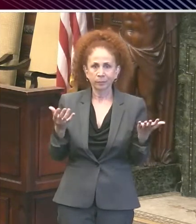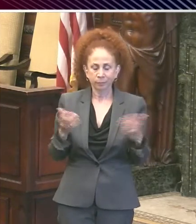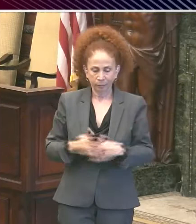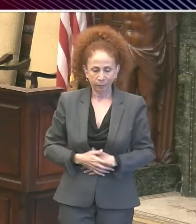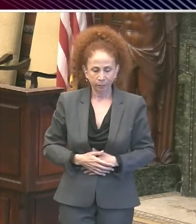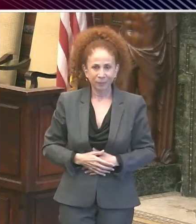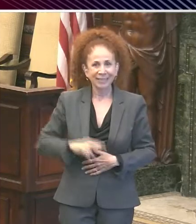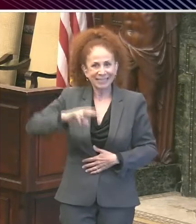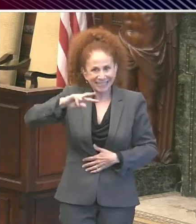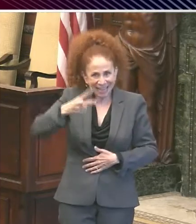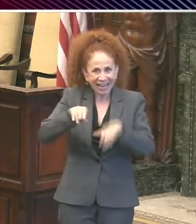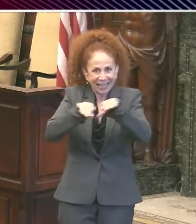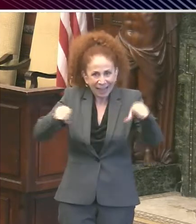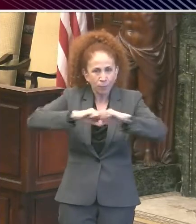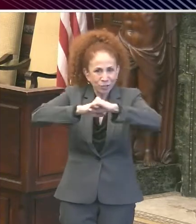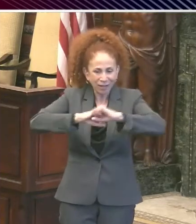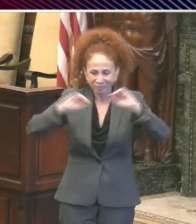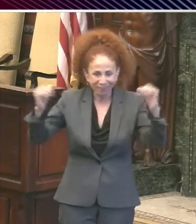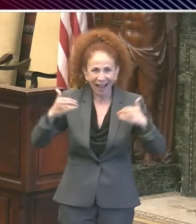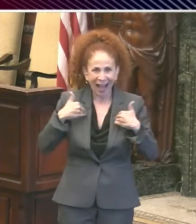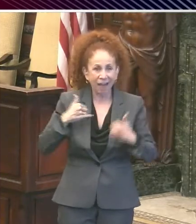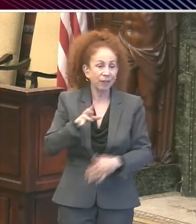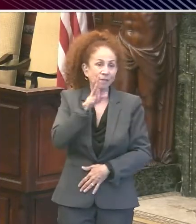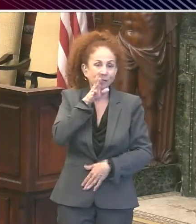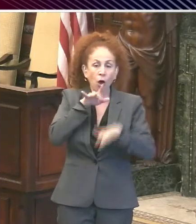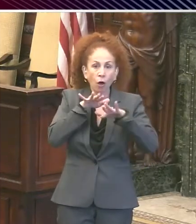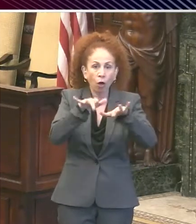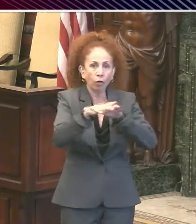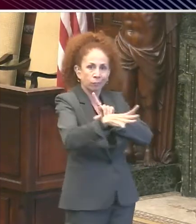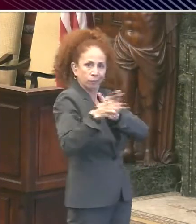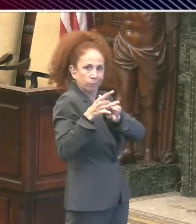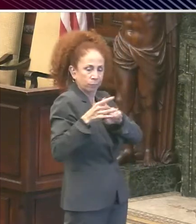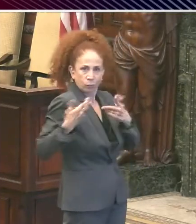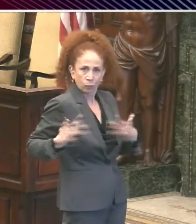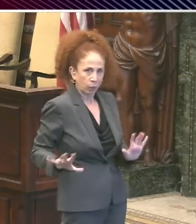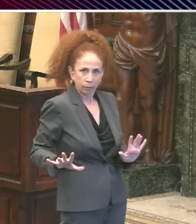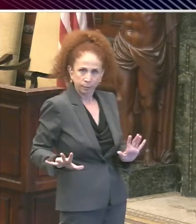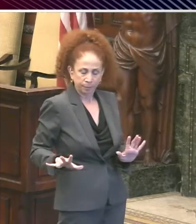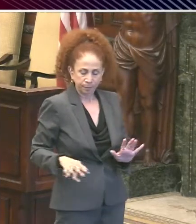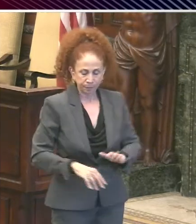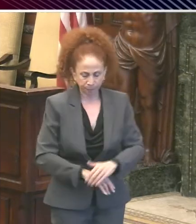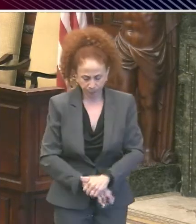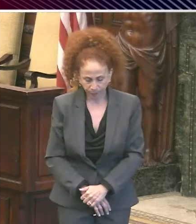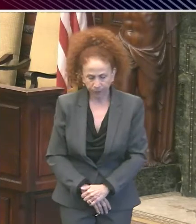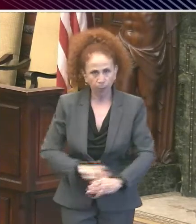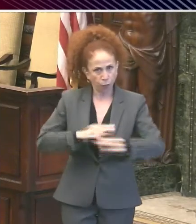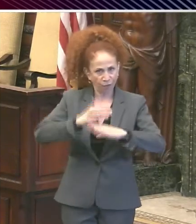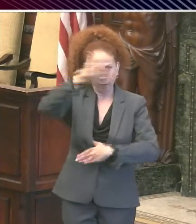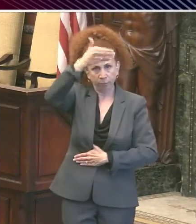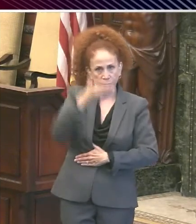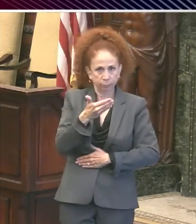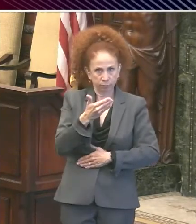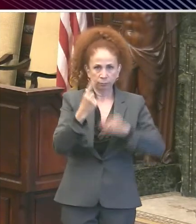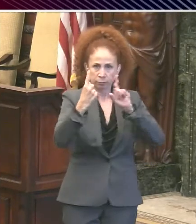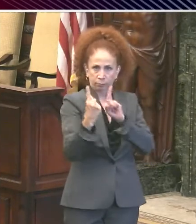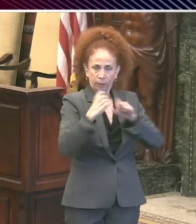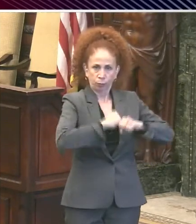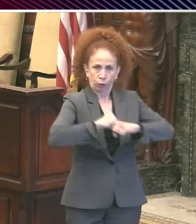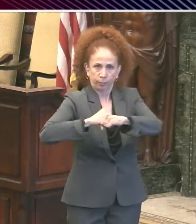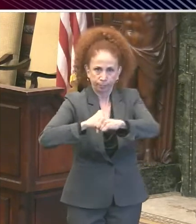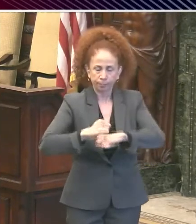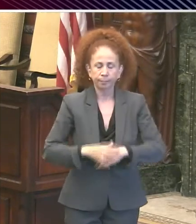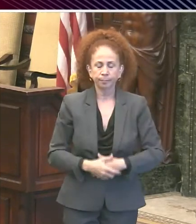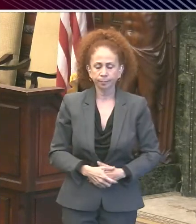level of protection in case droplets escape from a mask, so you want to prevent it from traveling from one person to